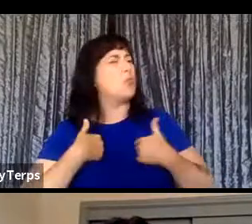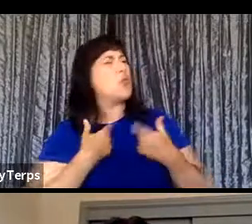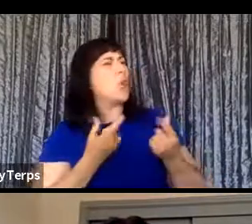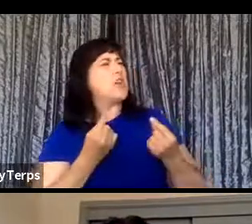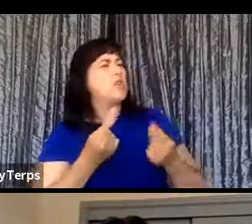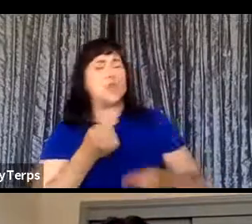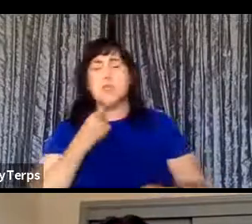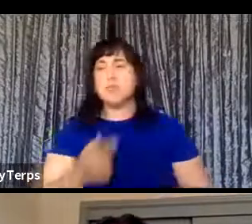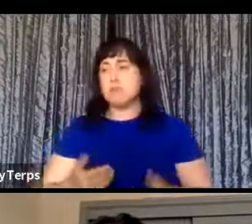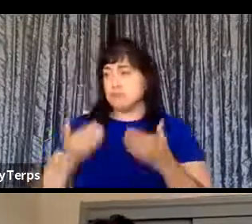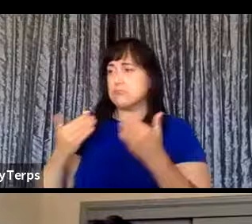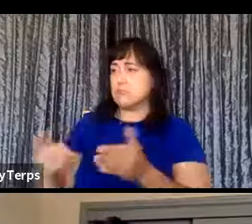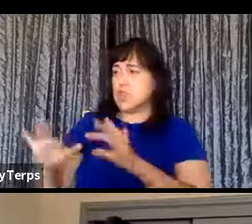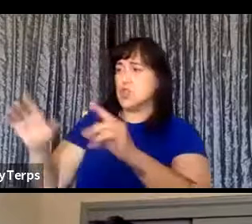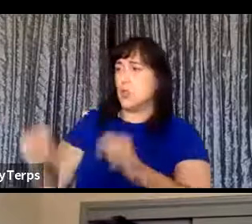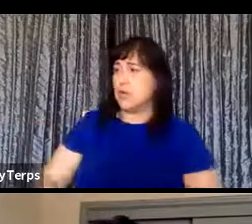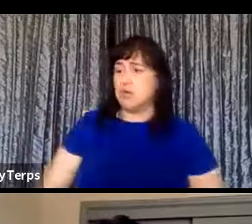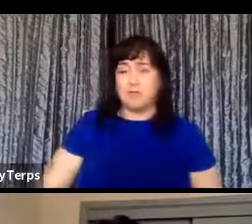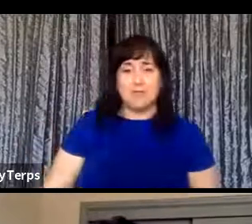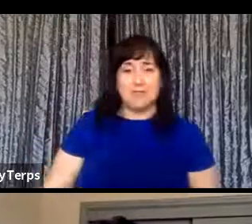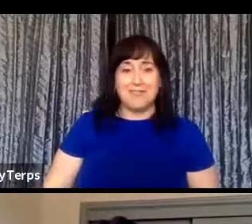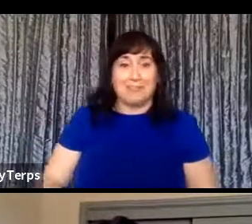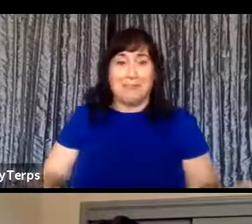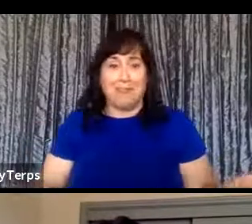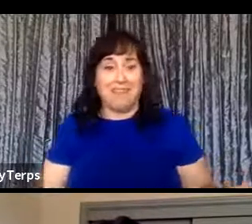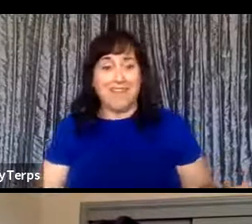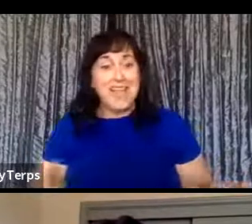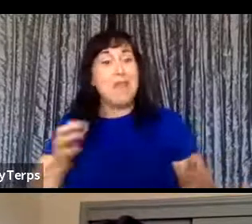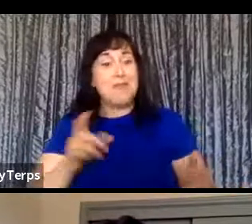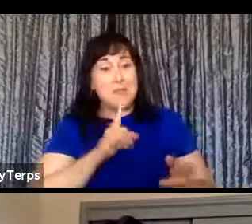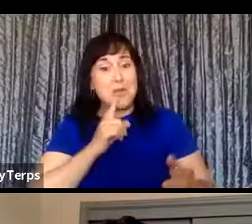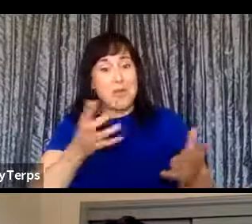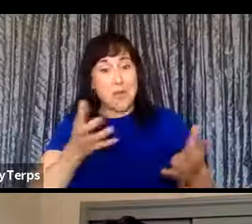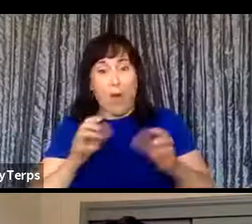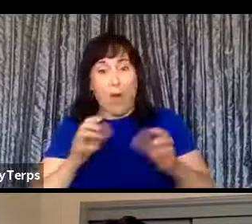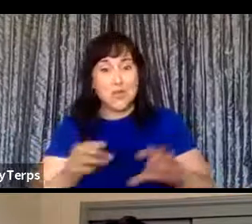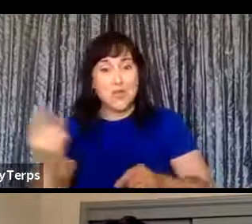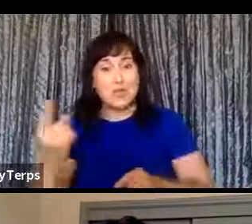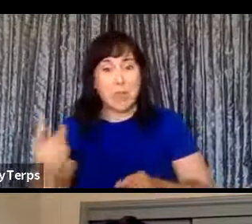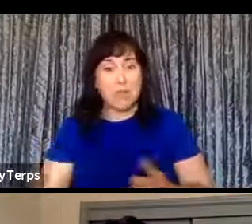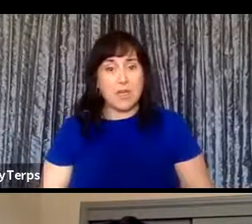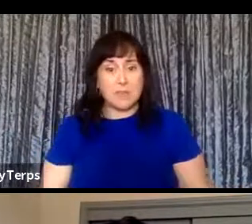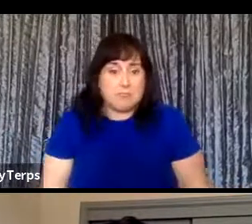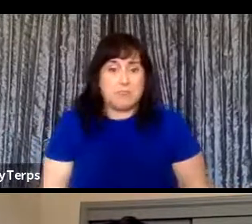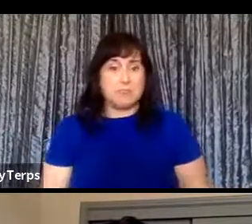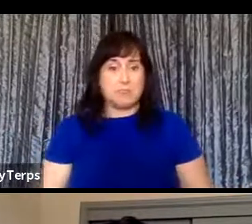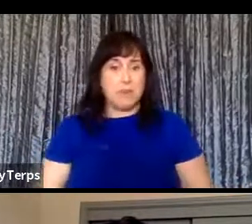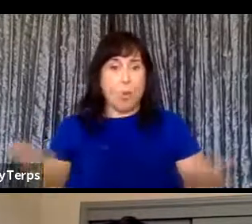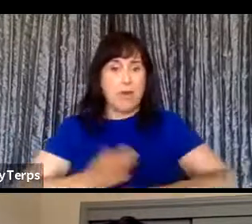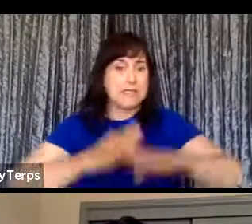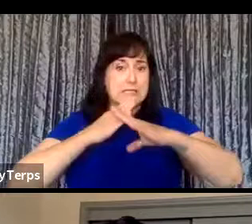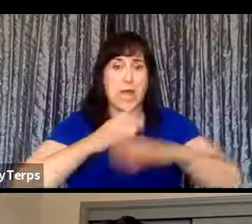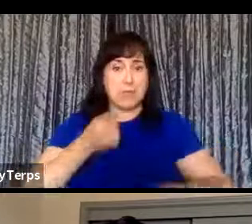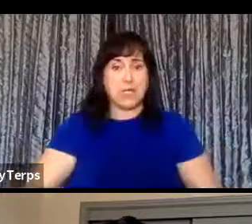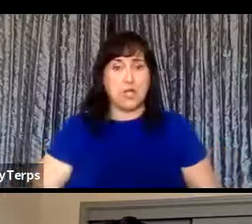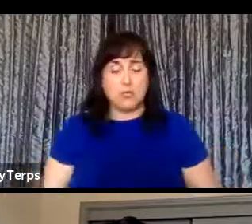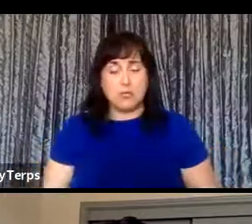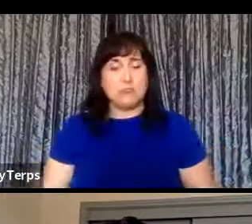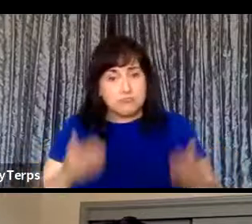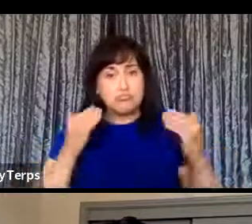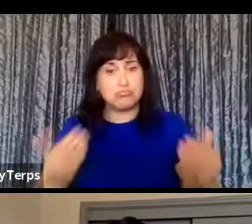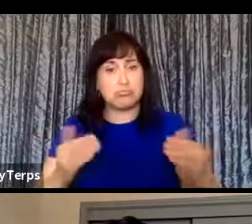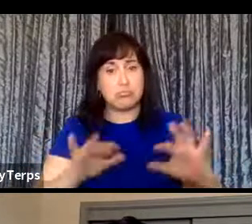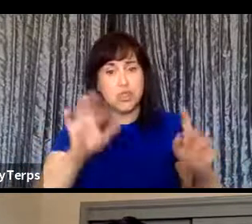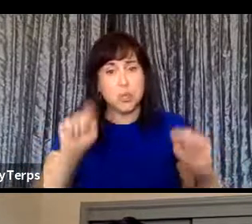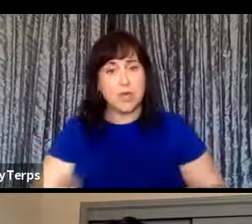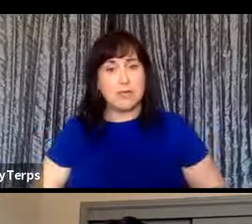it. And I guess that's the thing for everything, right, people? If you really want to do something, there's really hardly anything stopping you from doing it. I think the most important